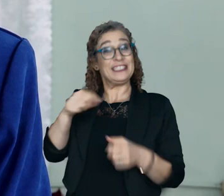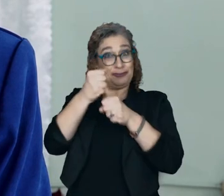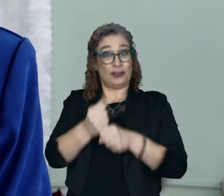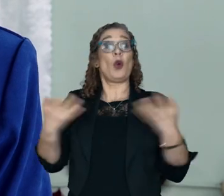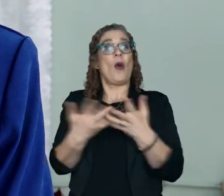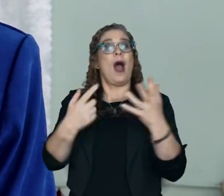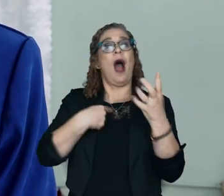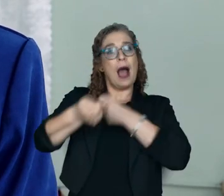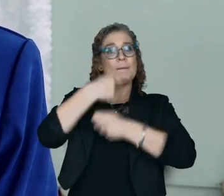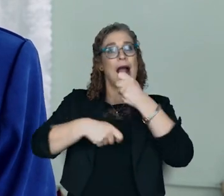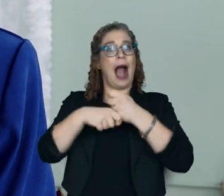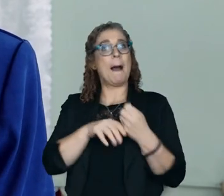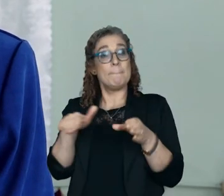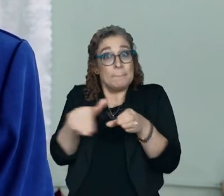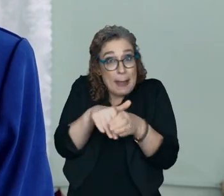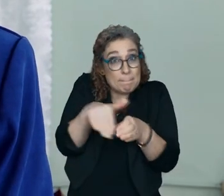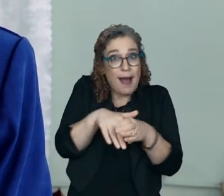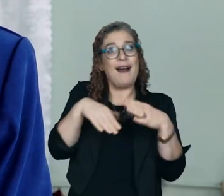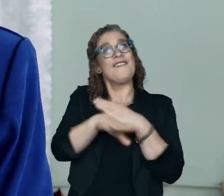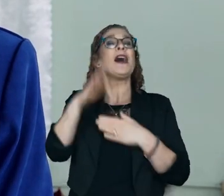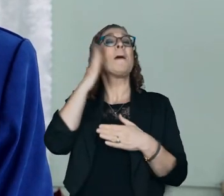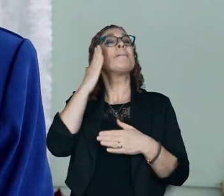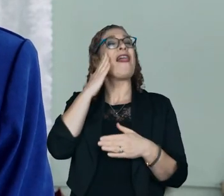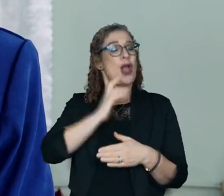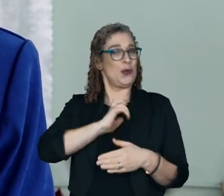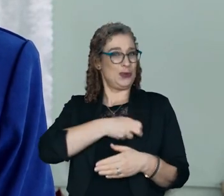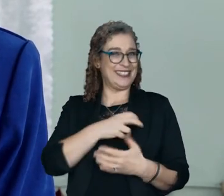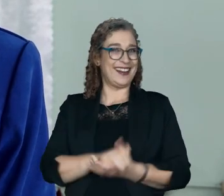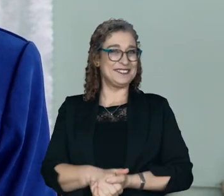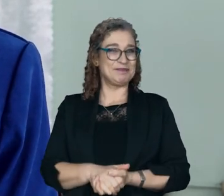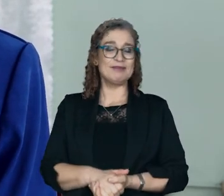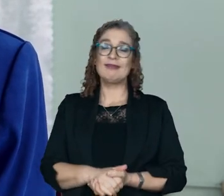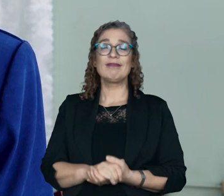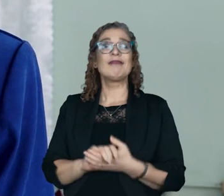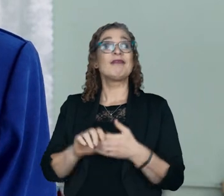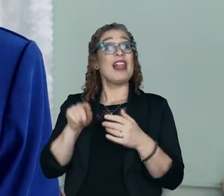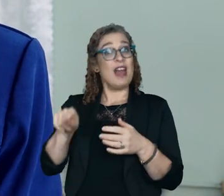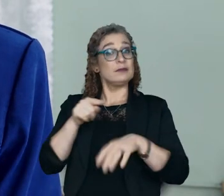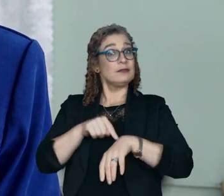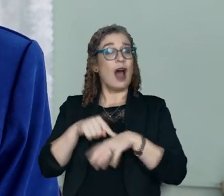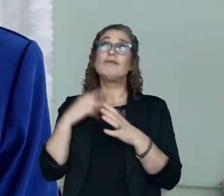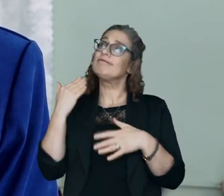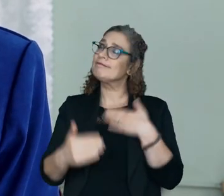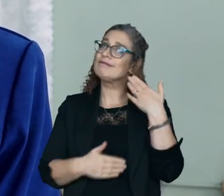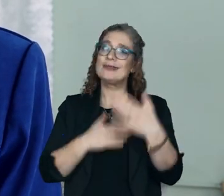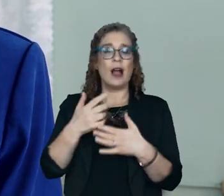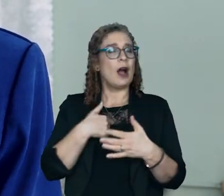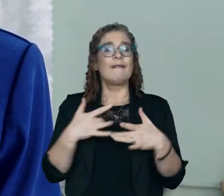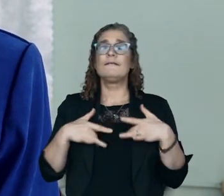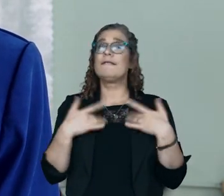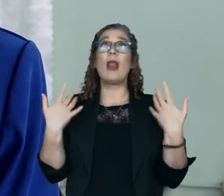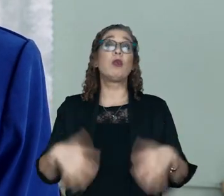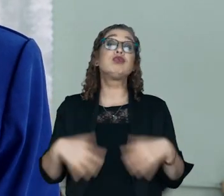member. And since then, I have been blessed with an avenue through which I